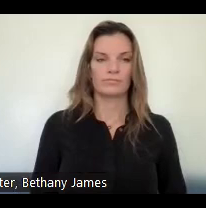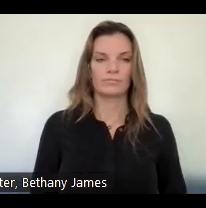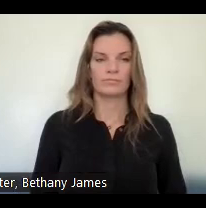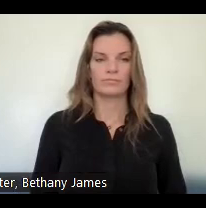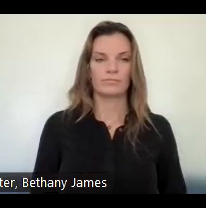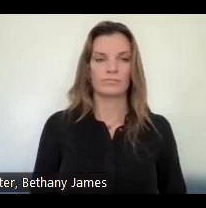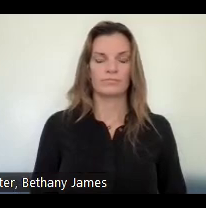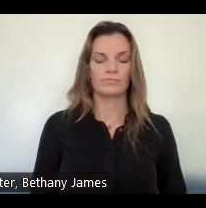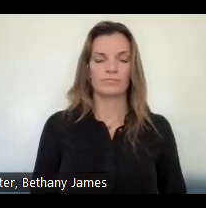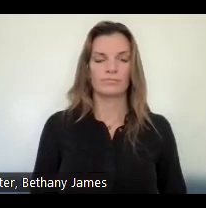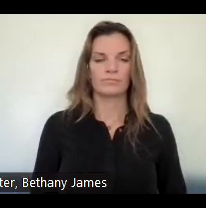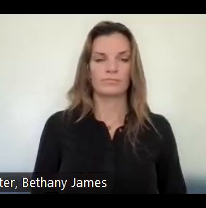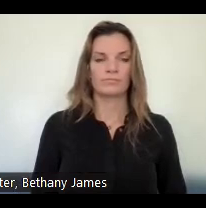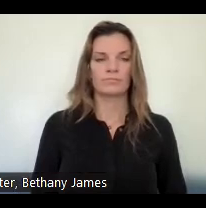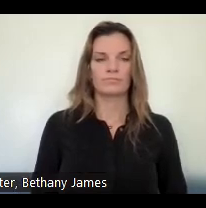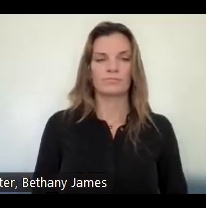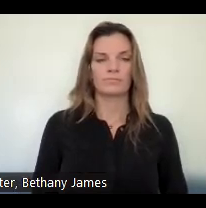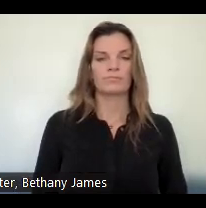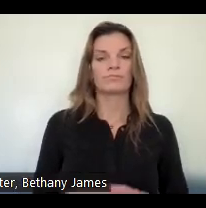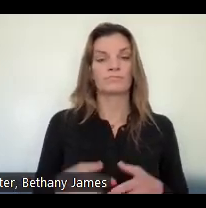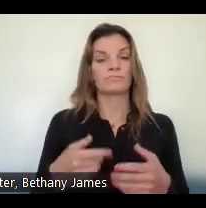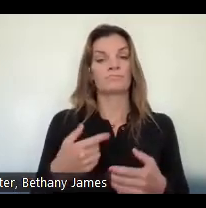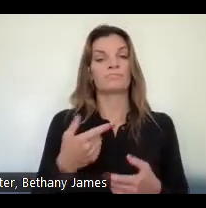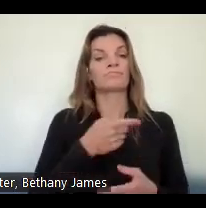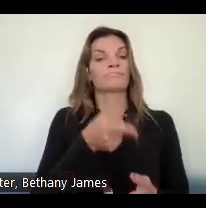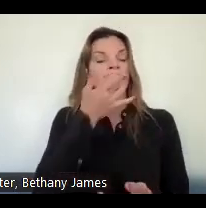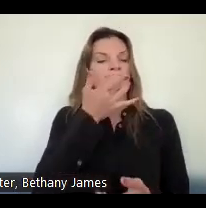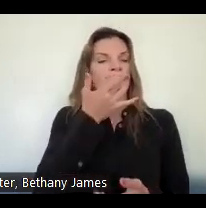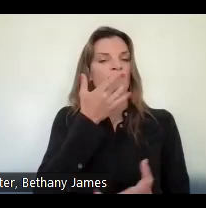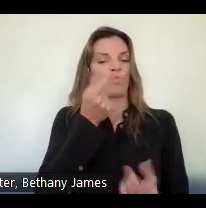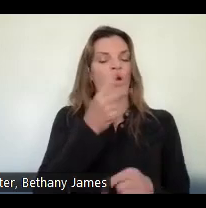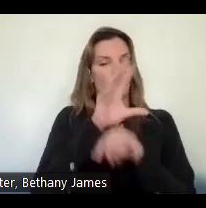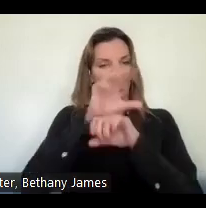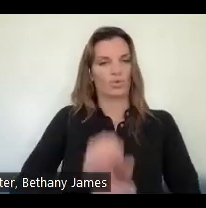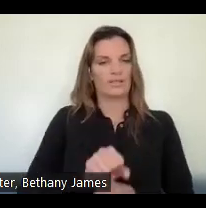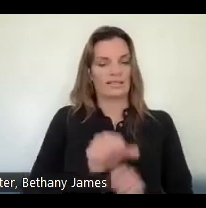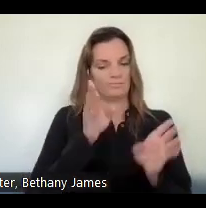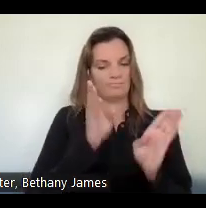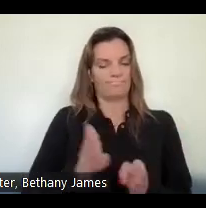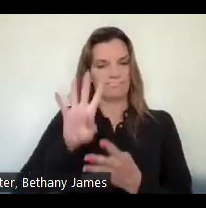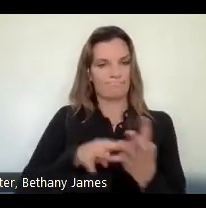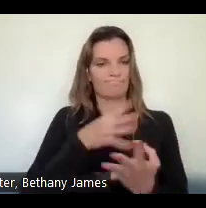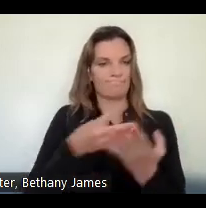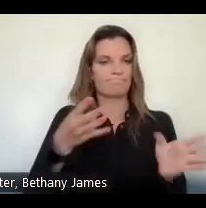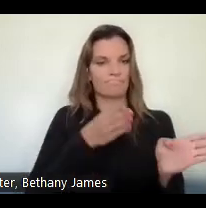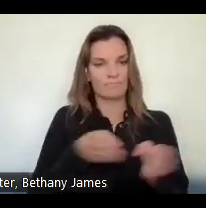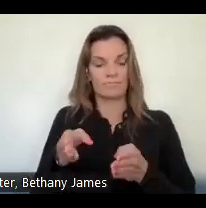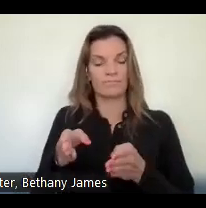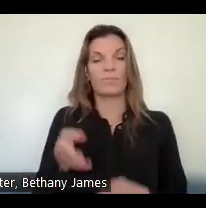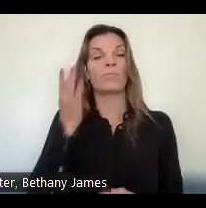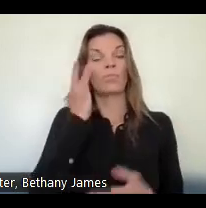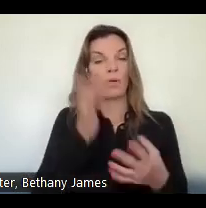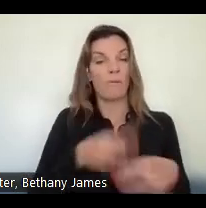Individuals with autism thrive on routine and structure. It helps them to